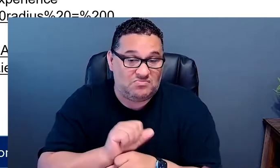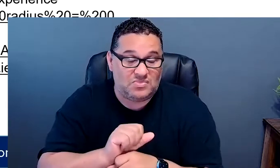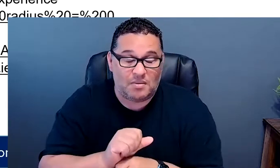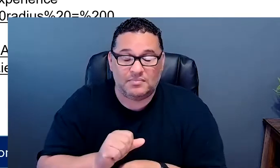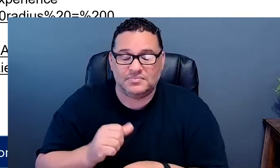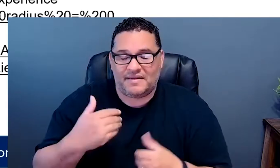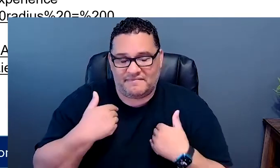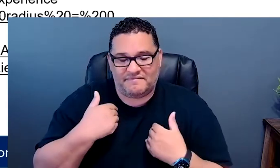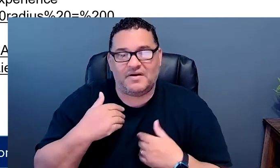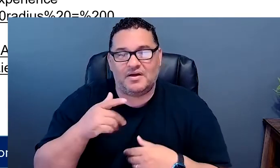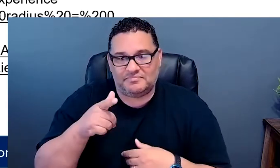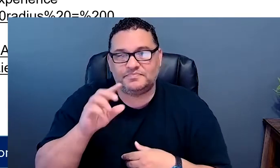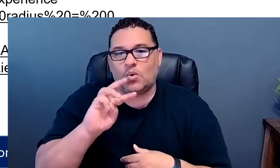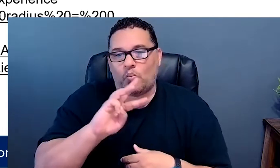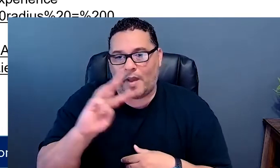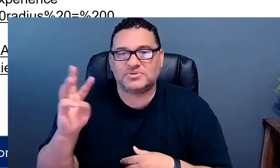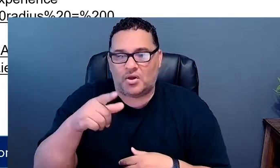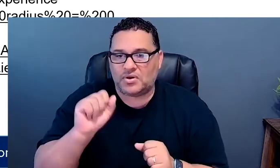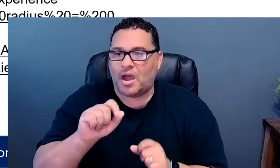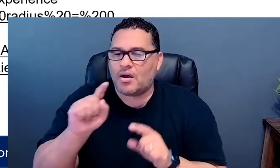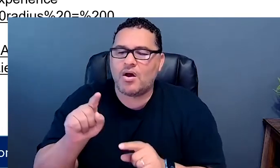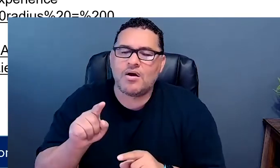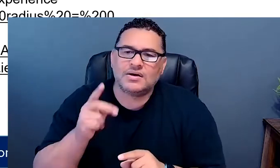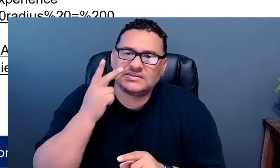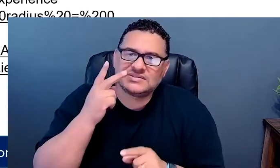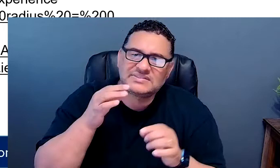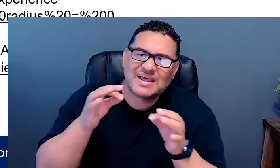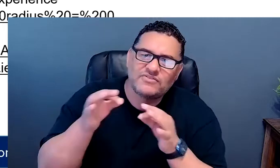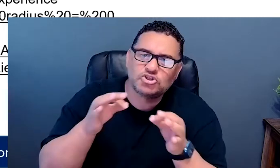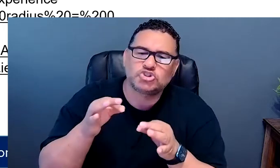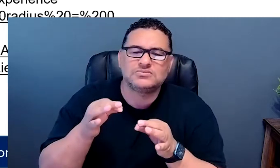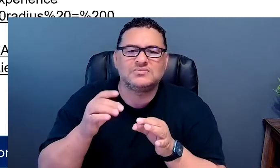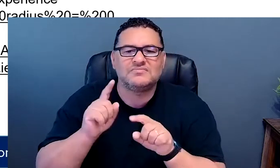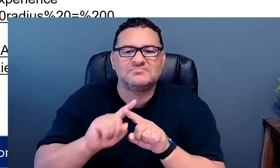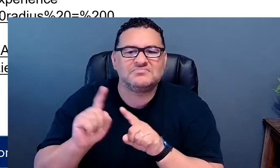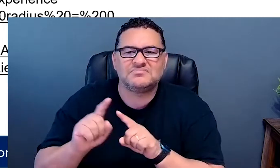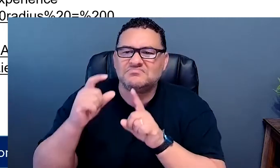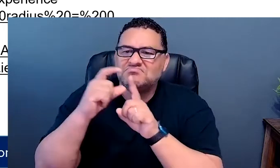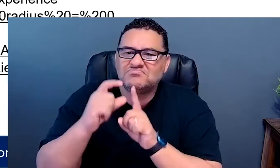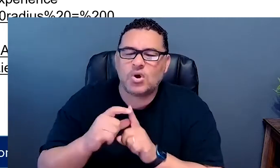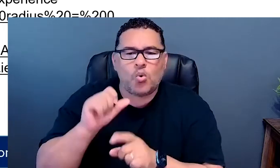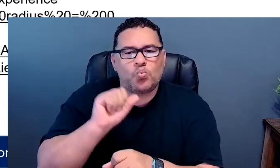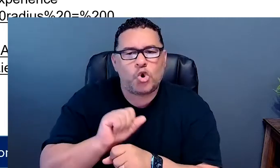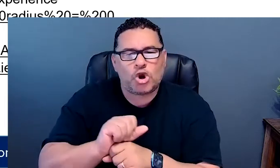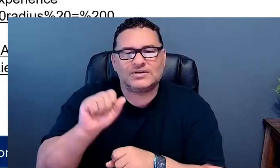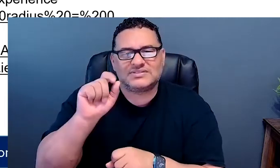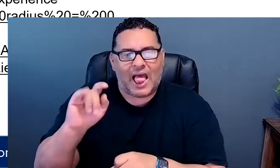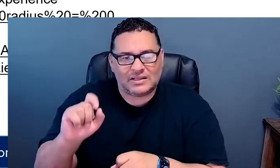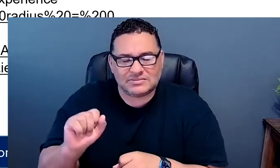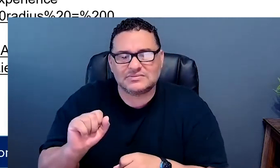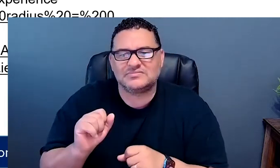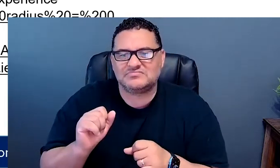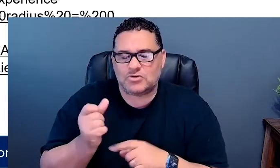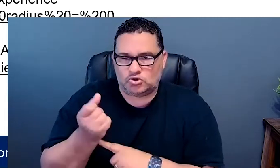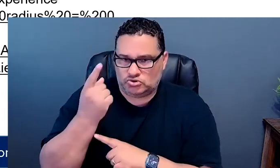can go and look at the definition of work styles and develop an understanding of your own work